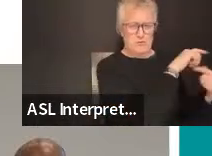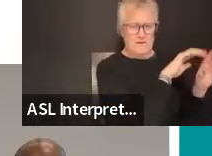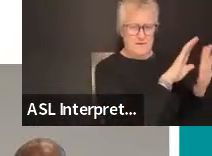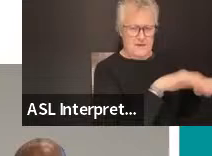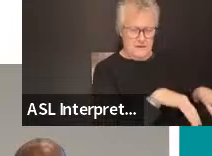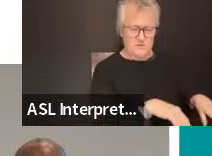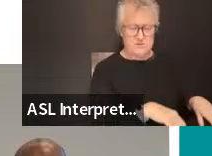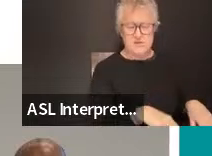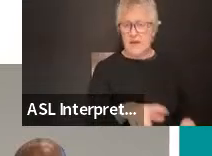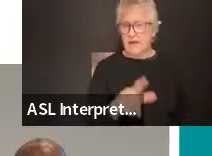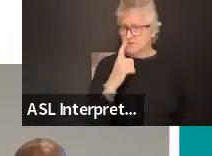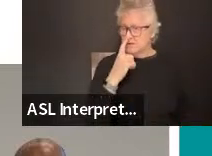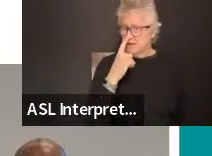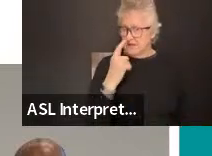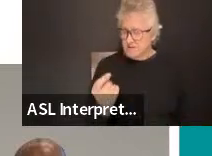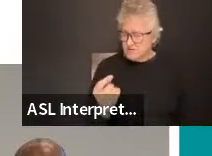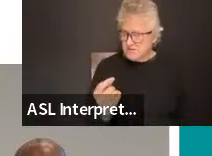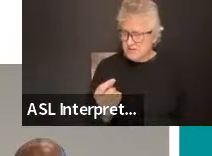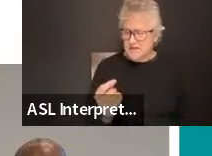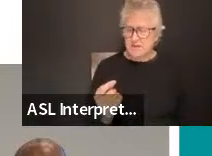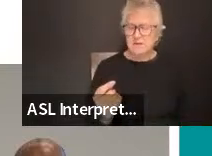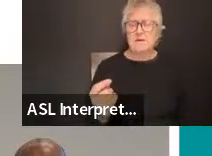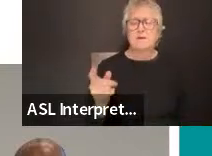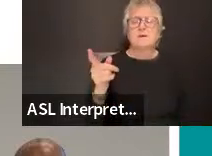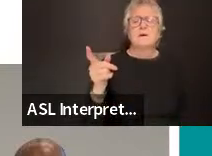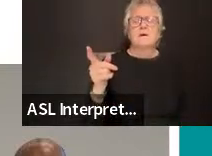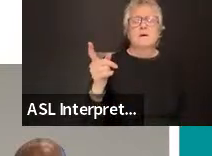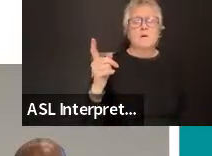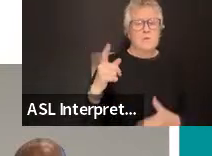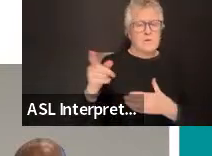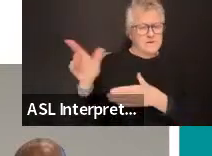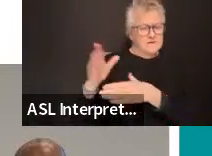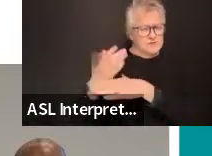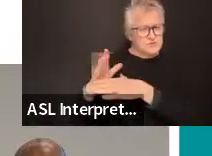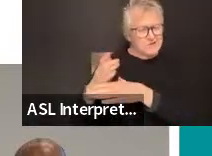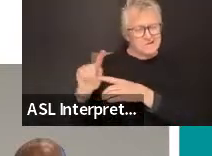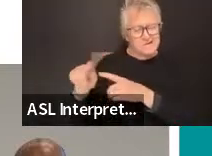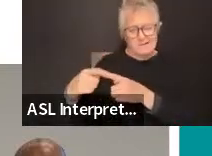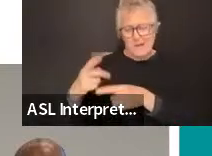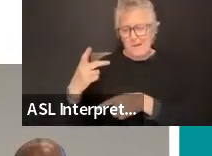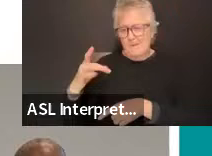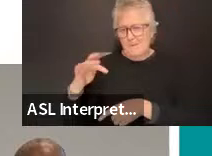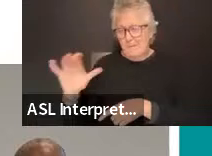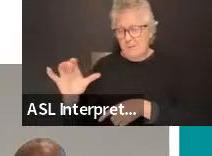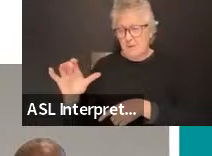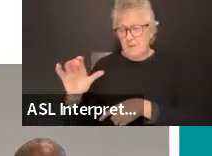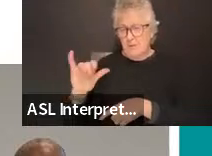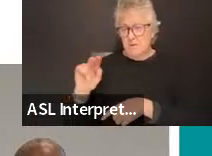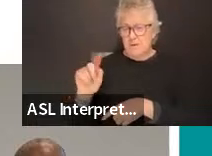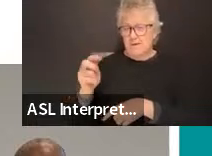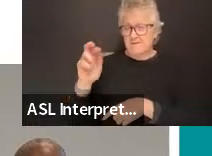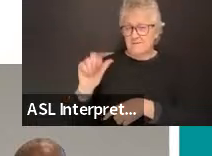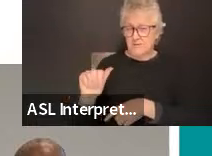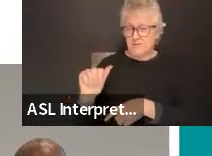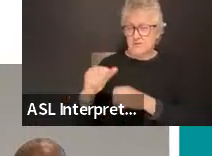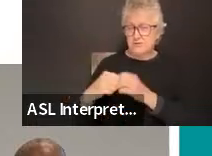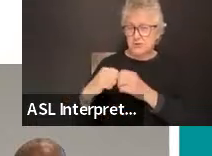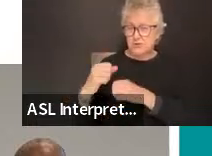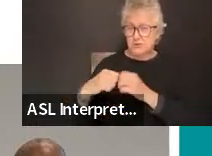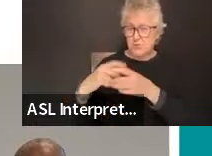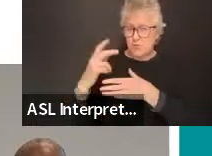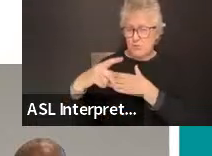a panelist shared their reflection and advice on how public infrastructure programs like ours can meaningfully connect with communities